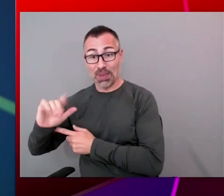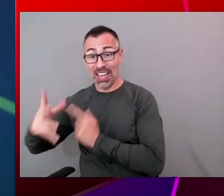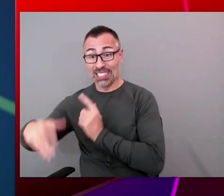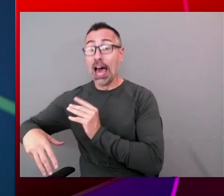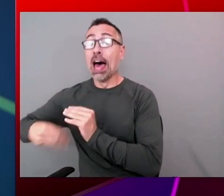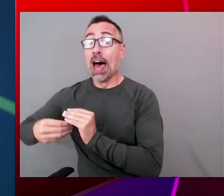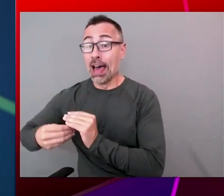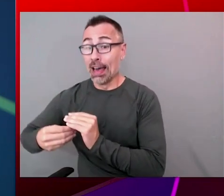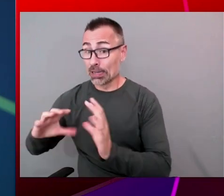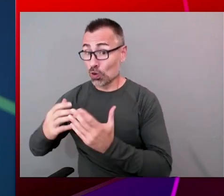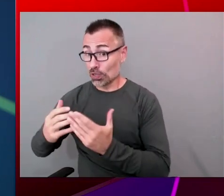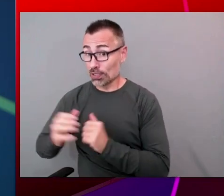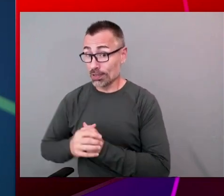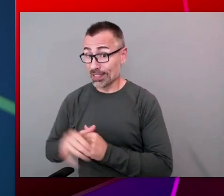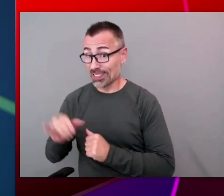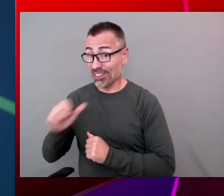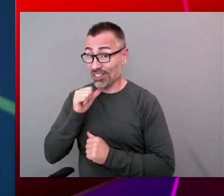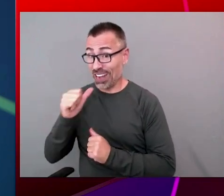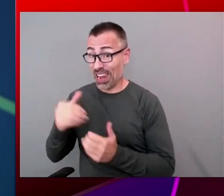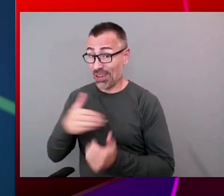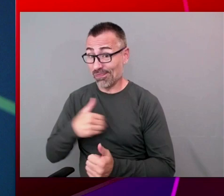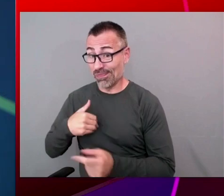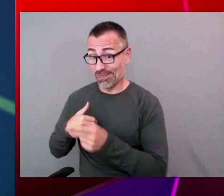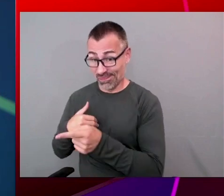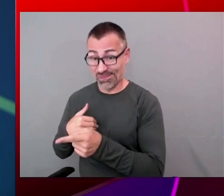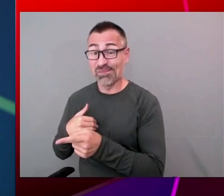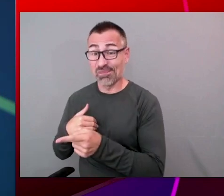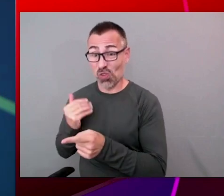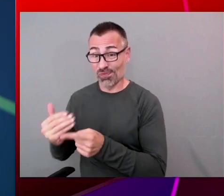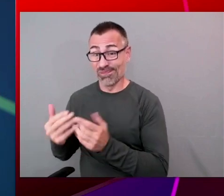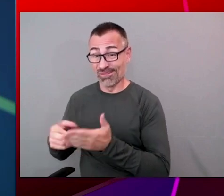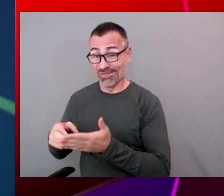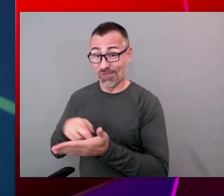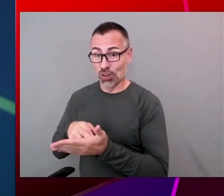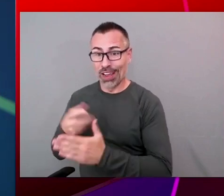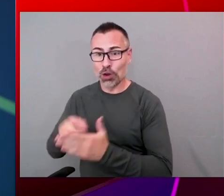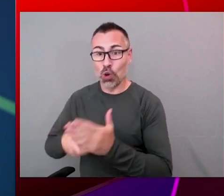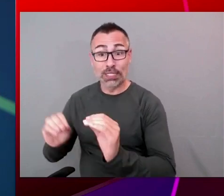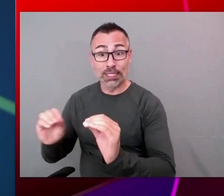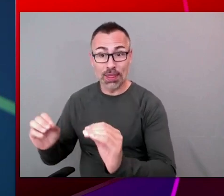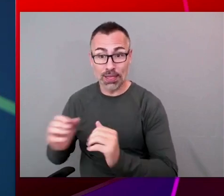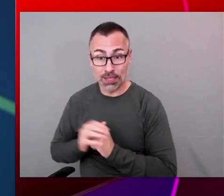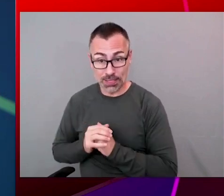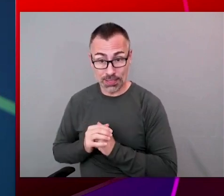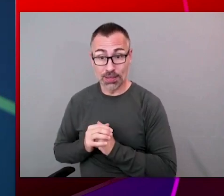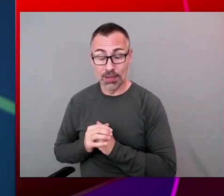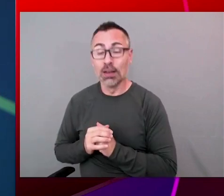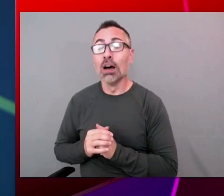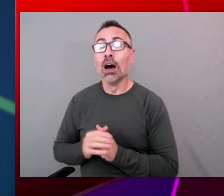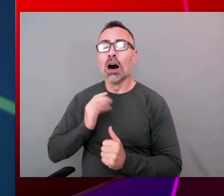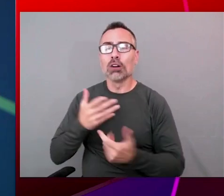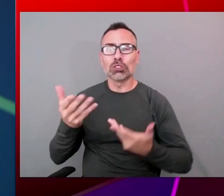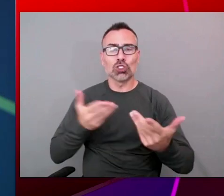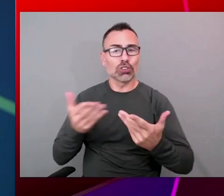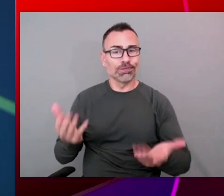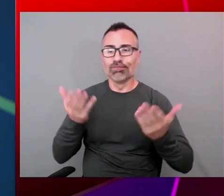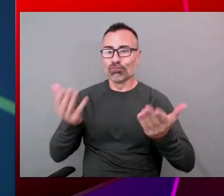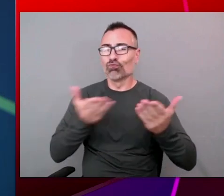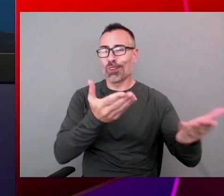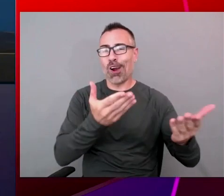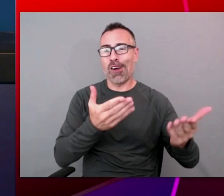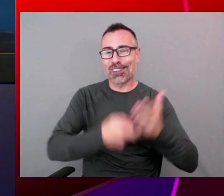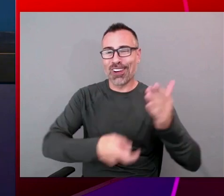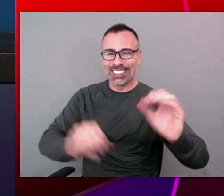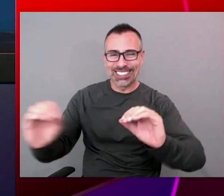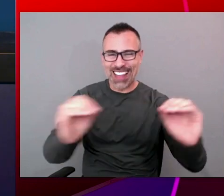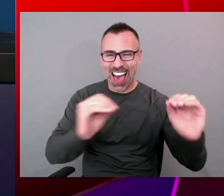not an AWS Academy member, you can go register, it's free. Our services are offered free of charge also. Okay. I